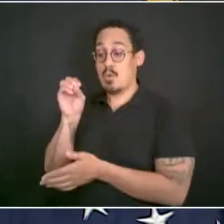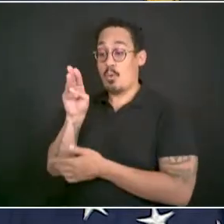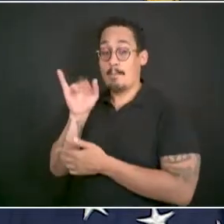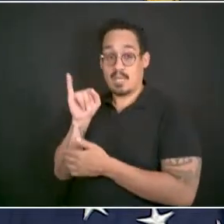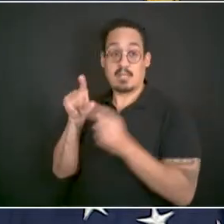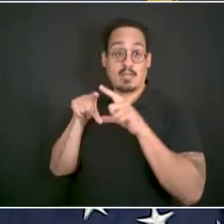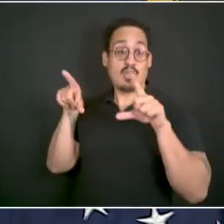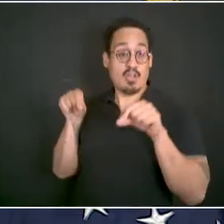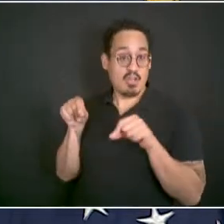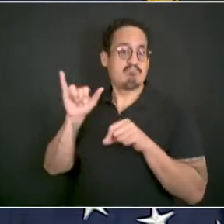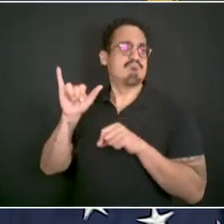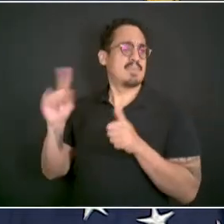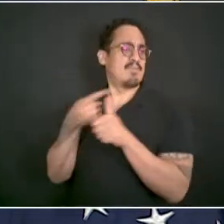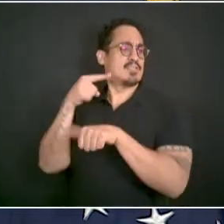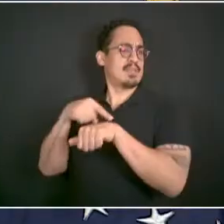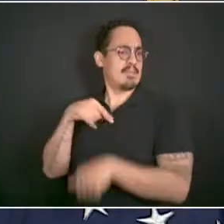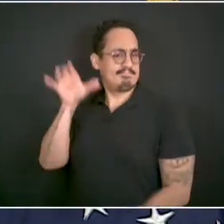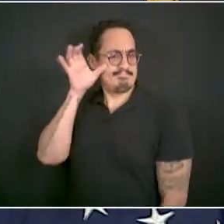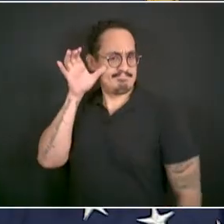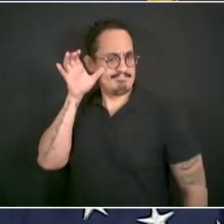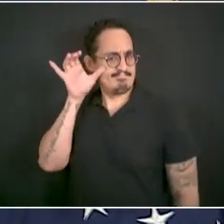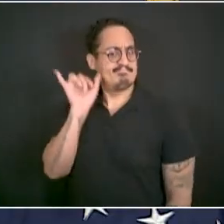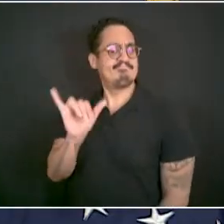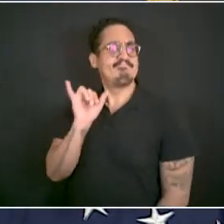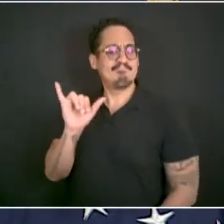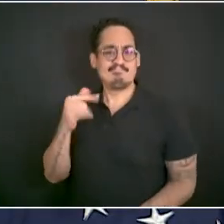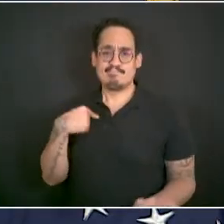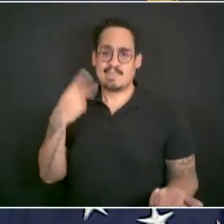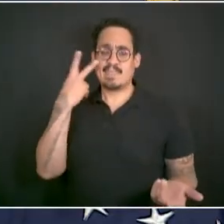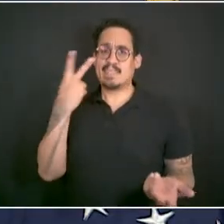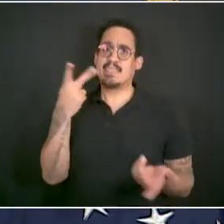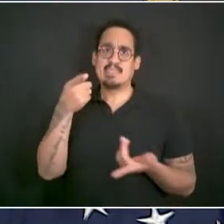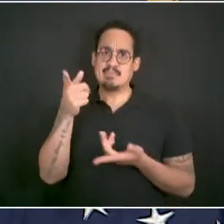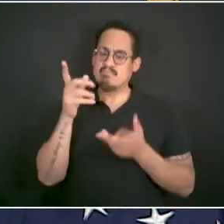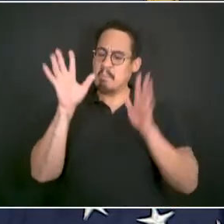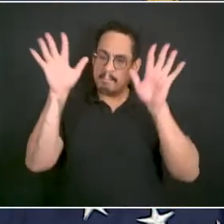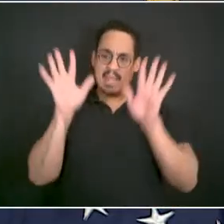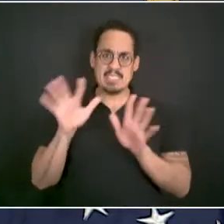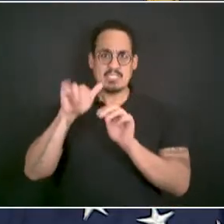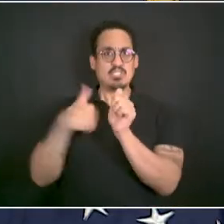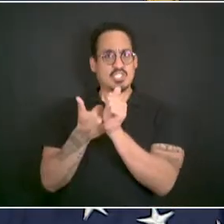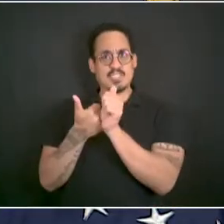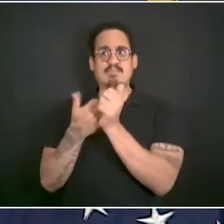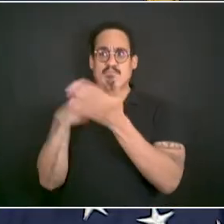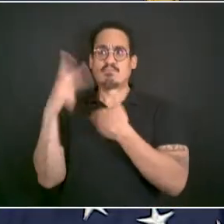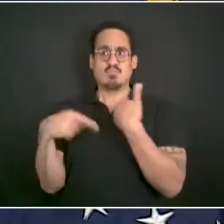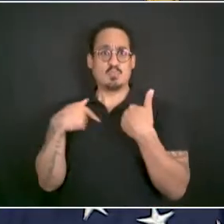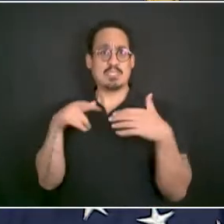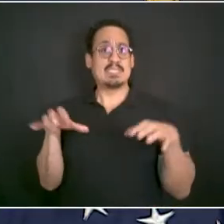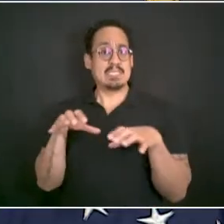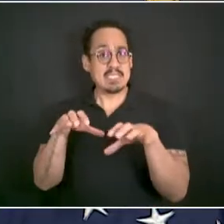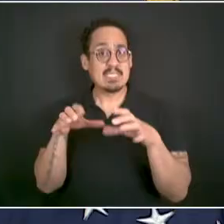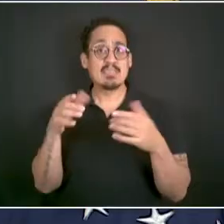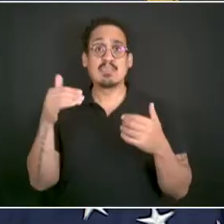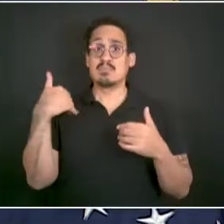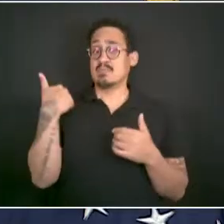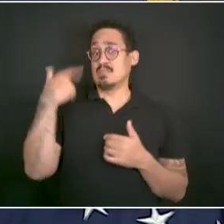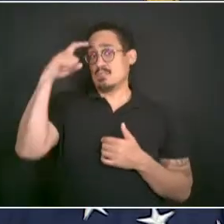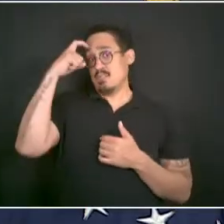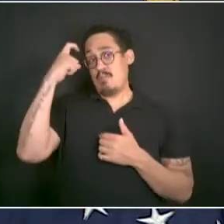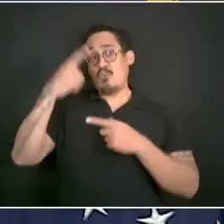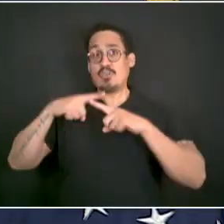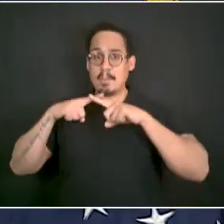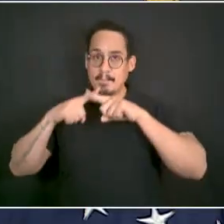that. I think it's an amazing initiative we did, because over the summer months, these young people had to use the small amount of money